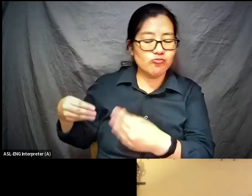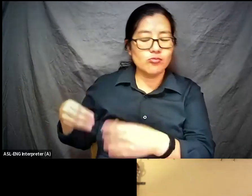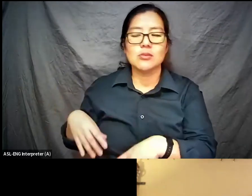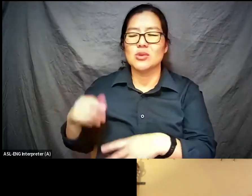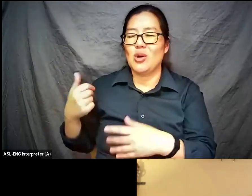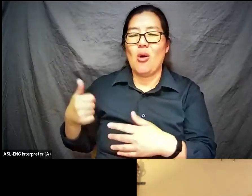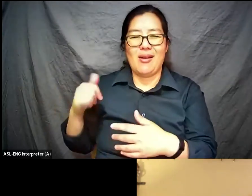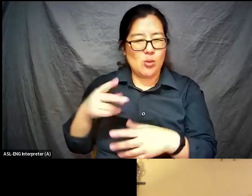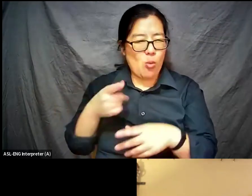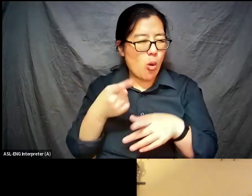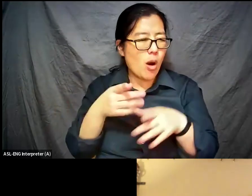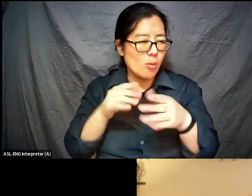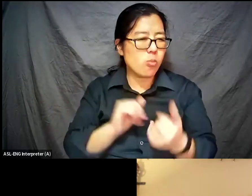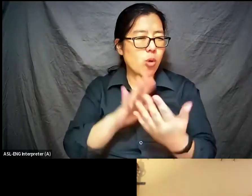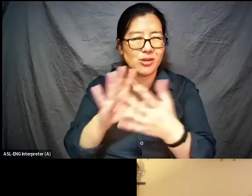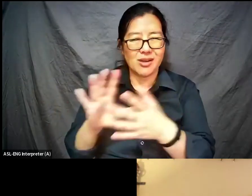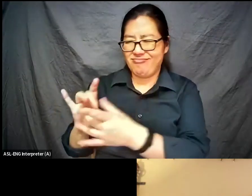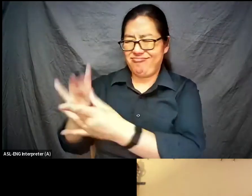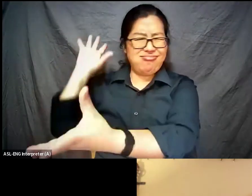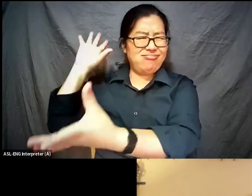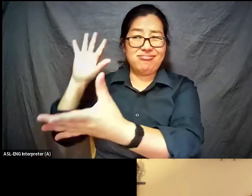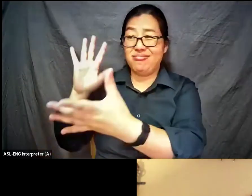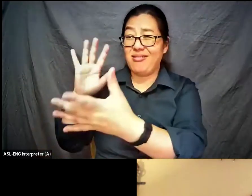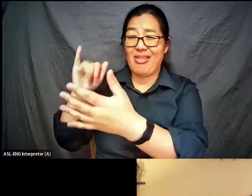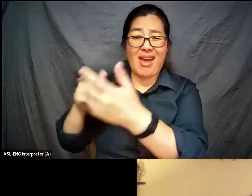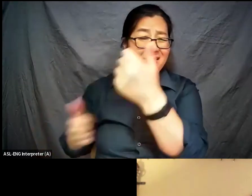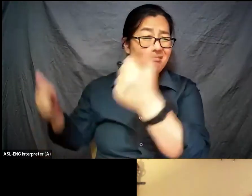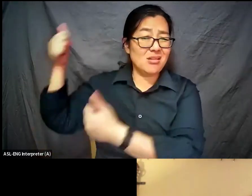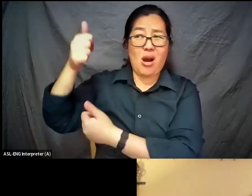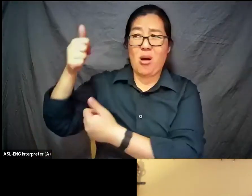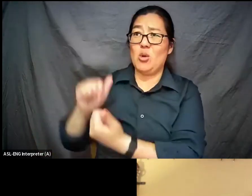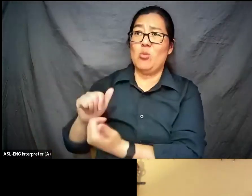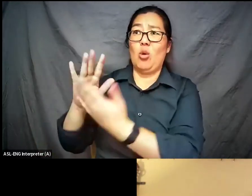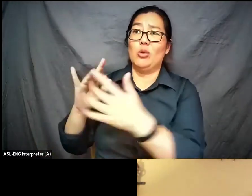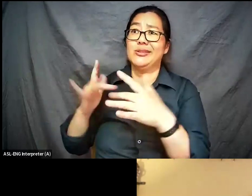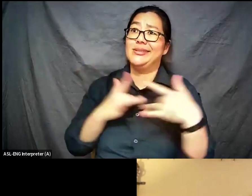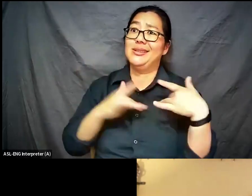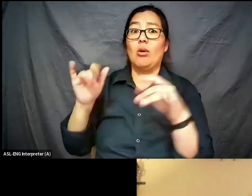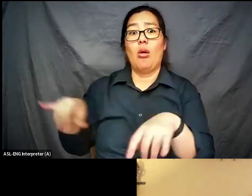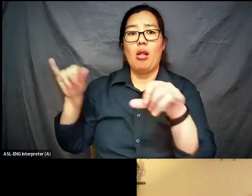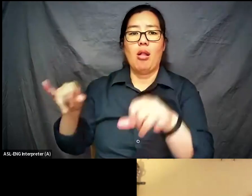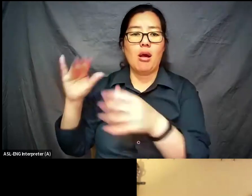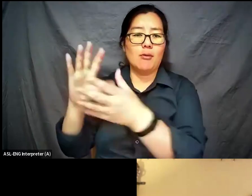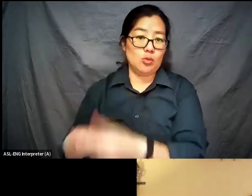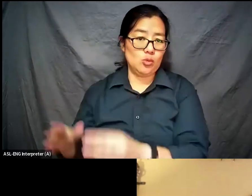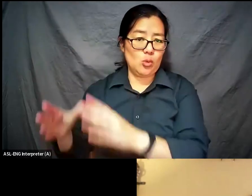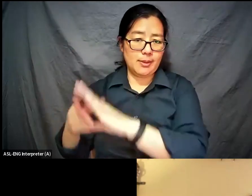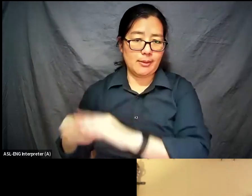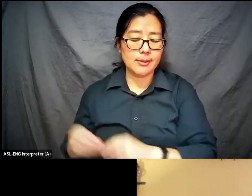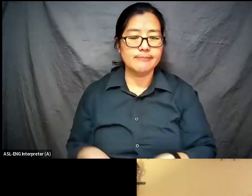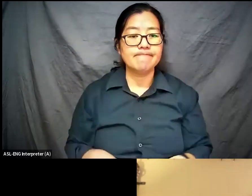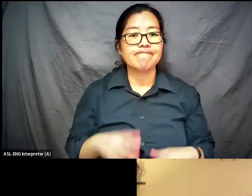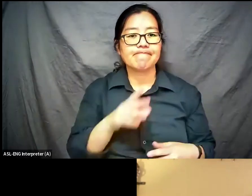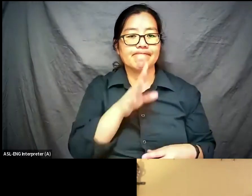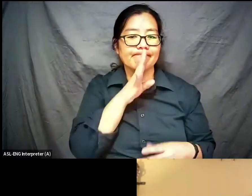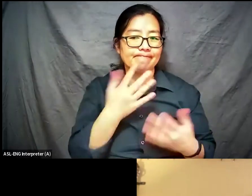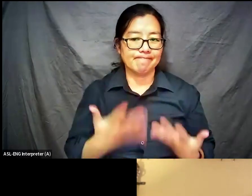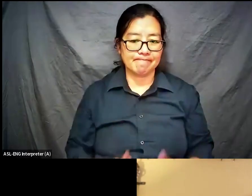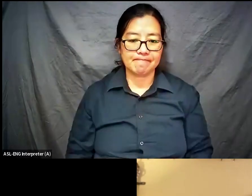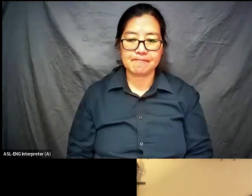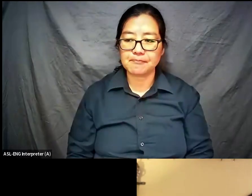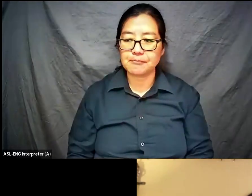performativity, especially if you are like an academic, is that you are an eloquent speaker and that you can answer questions and